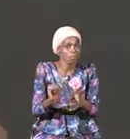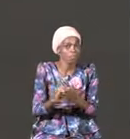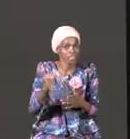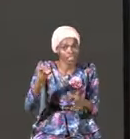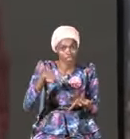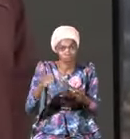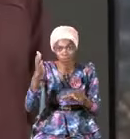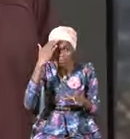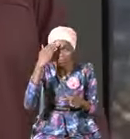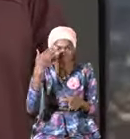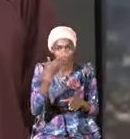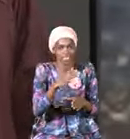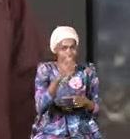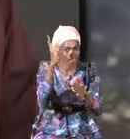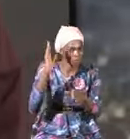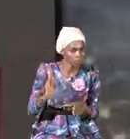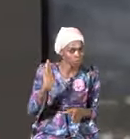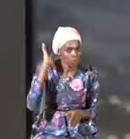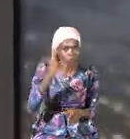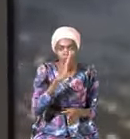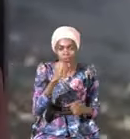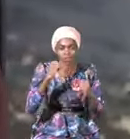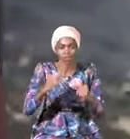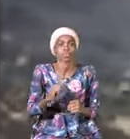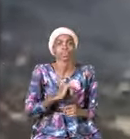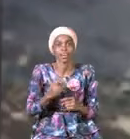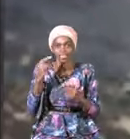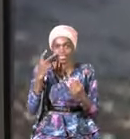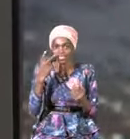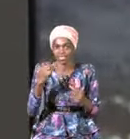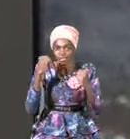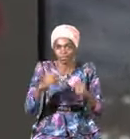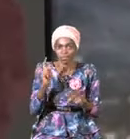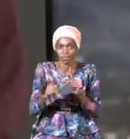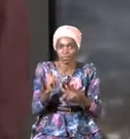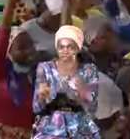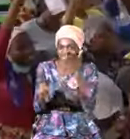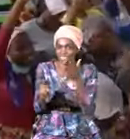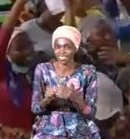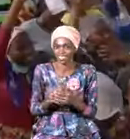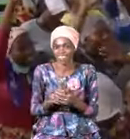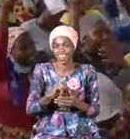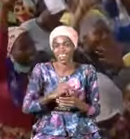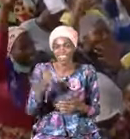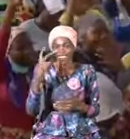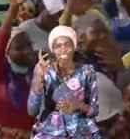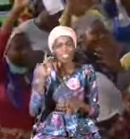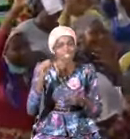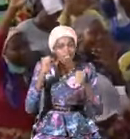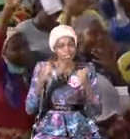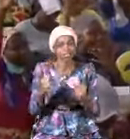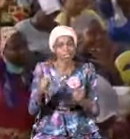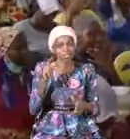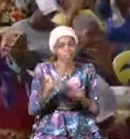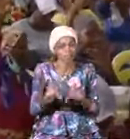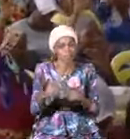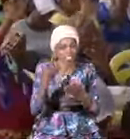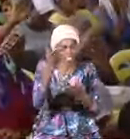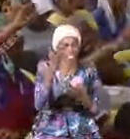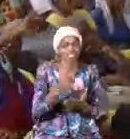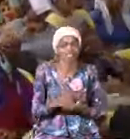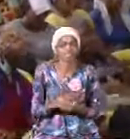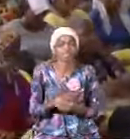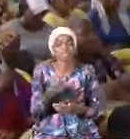be strong. I see strong people there. I see strong people there. You know,